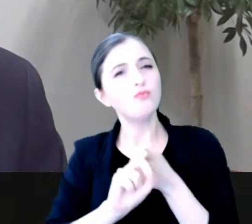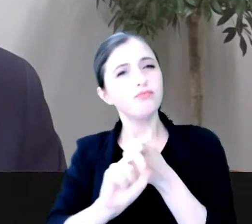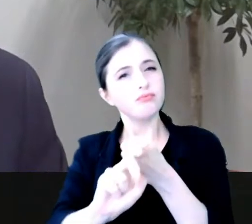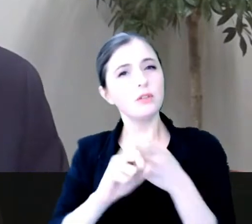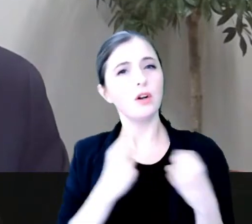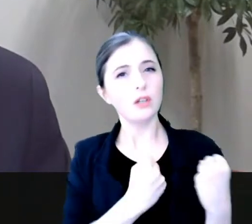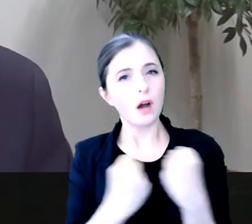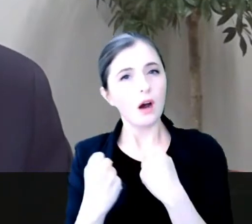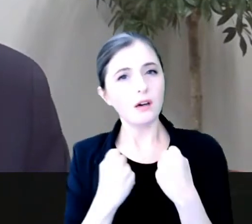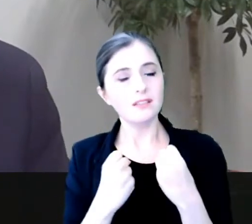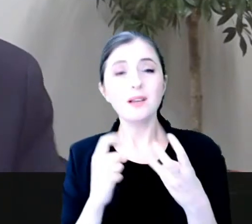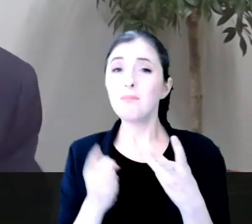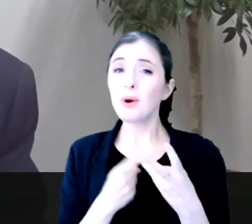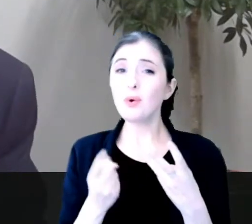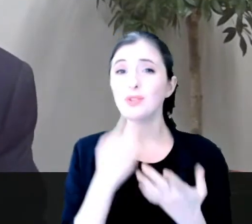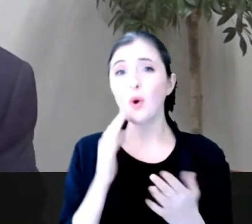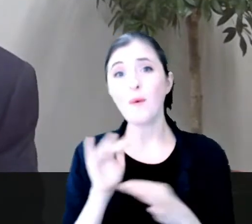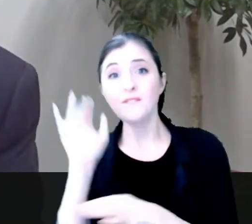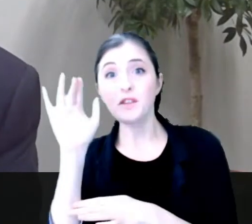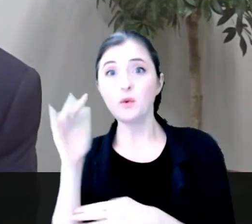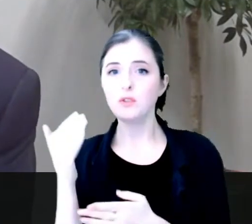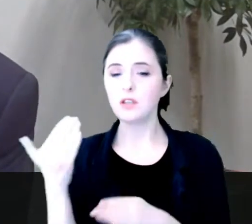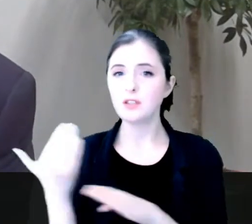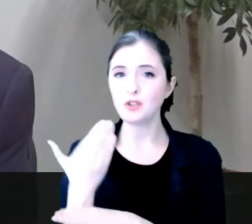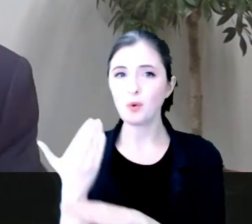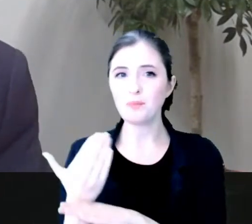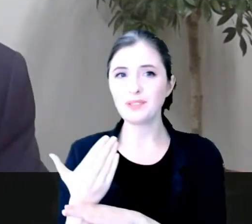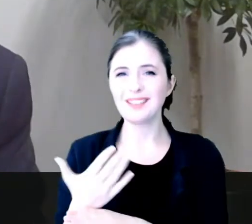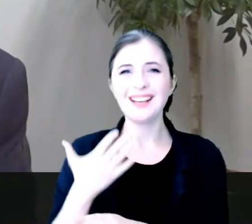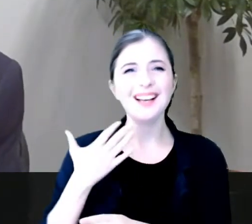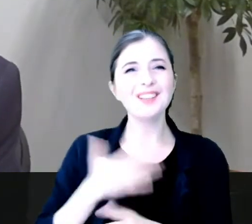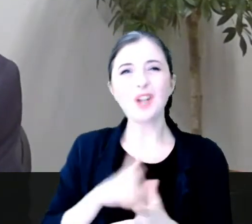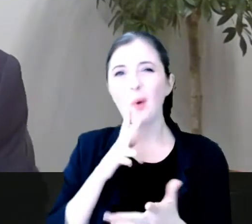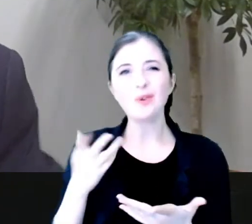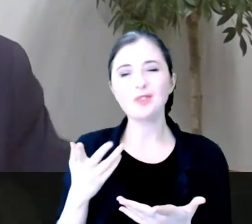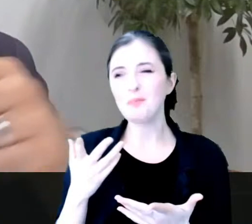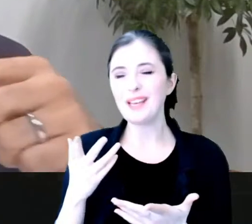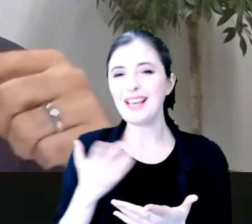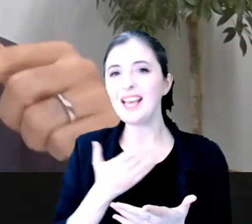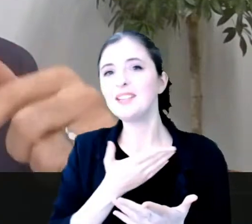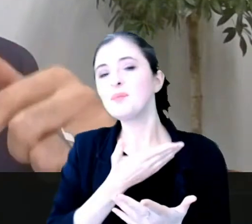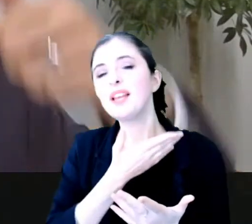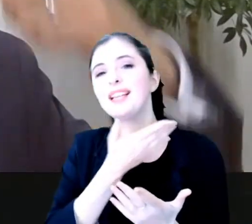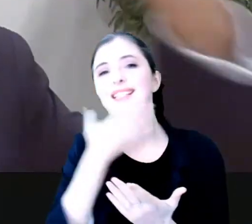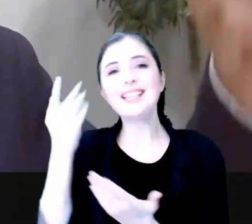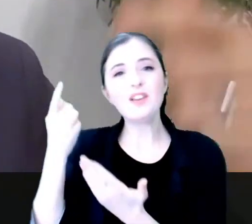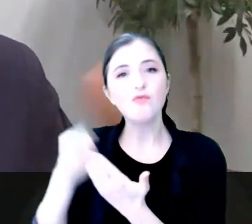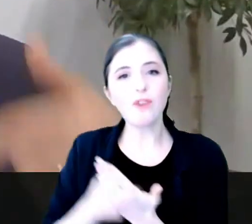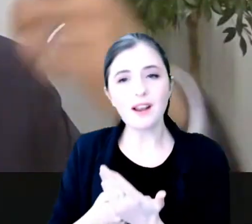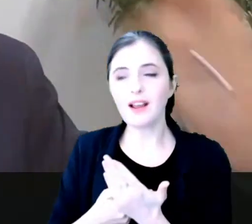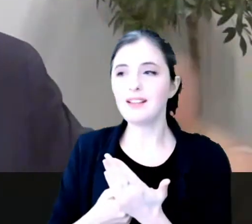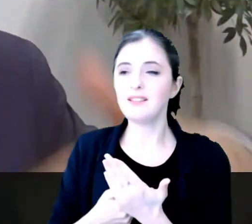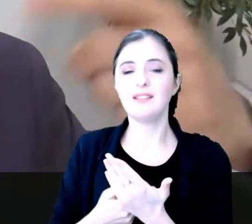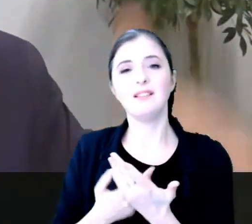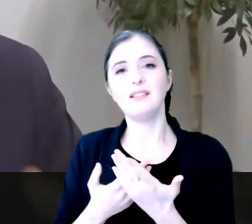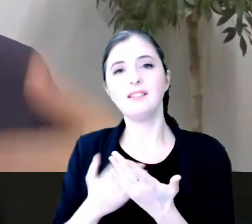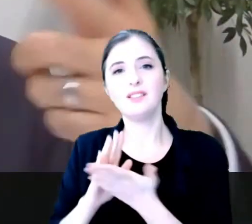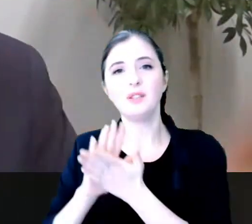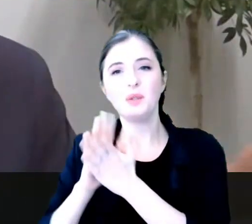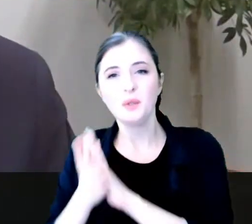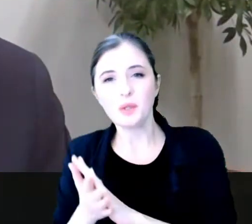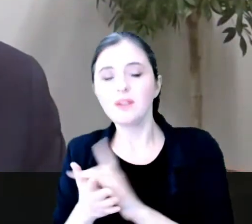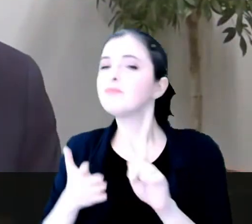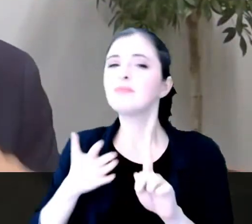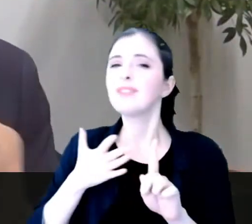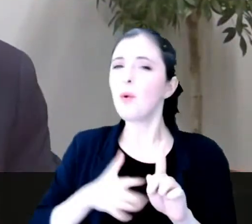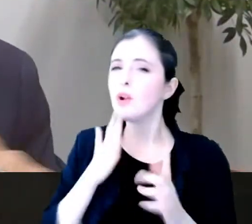want to see London being deregulated, race to the bottom, as Singapore on the Thames. I want us to think about our future being high-skilled, well-paid